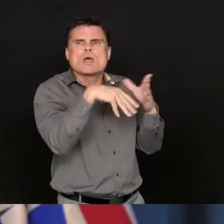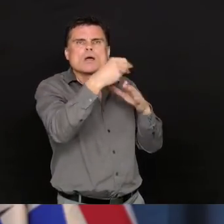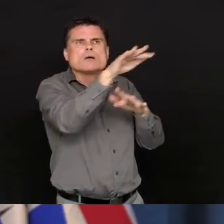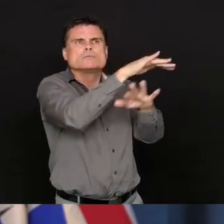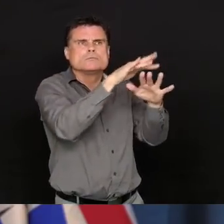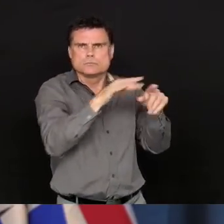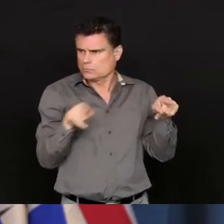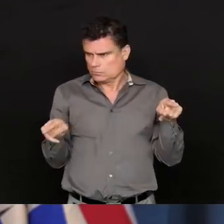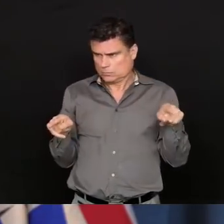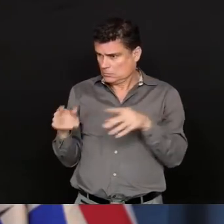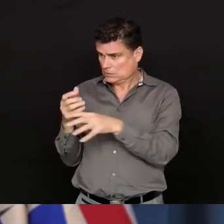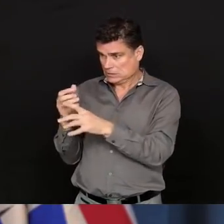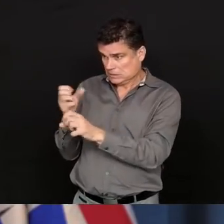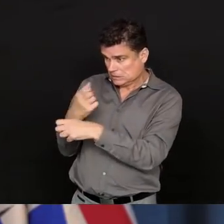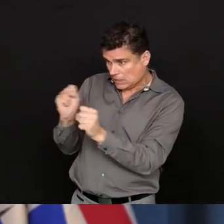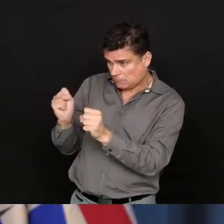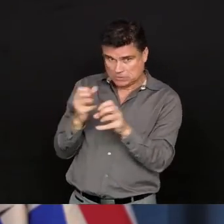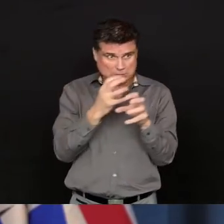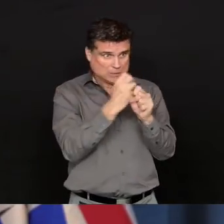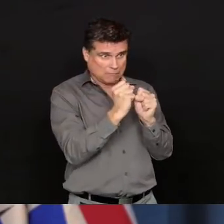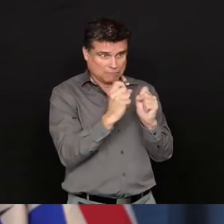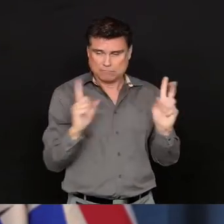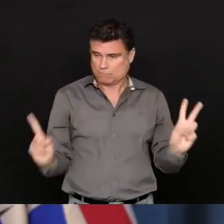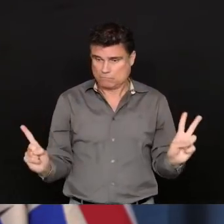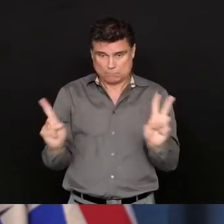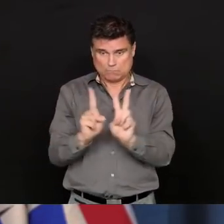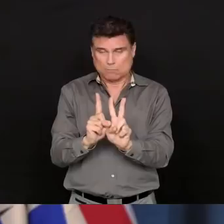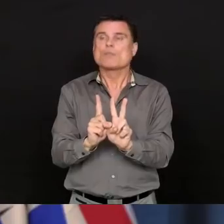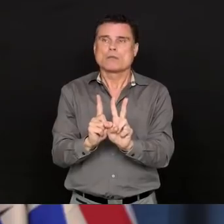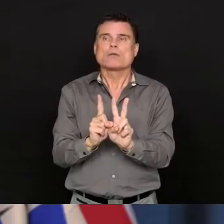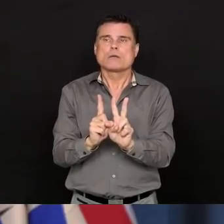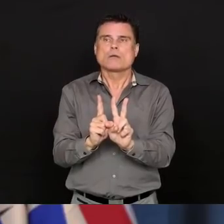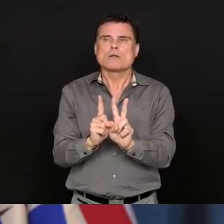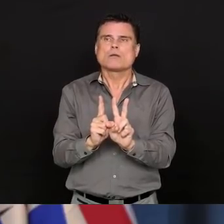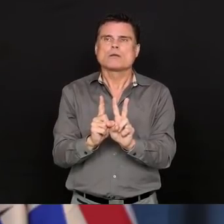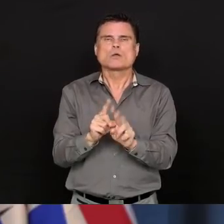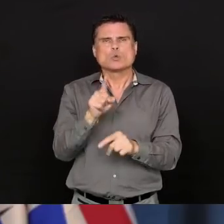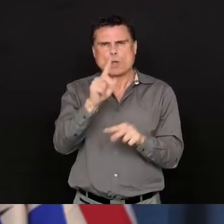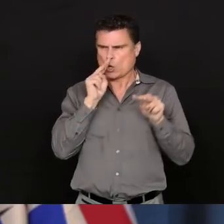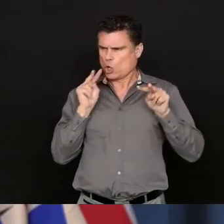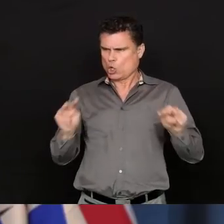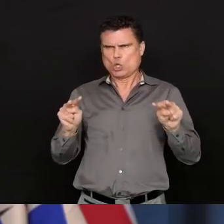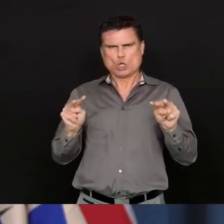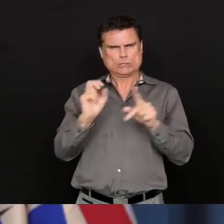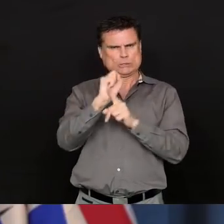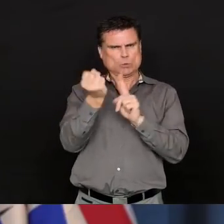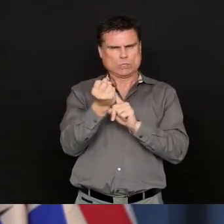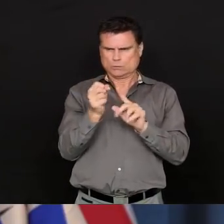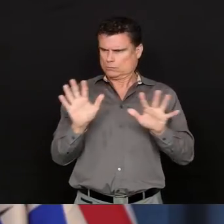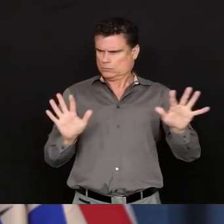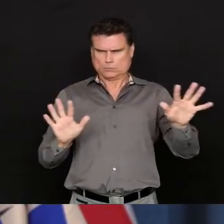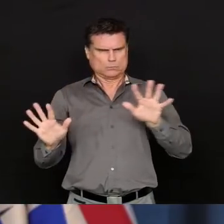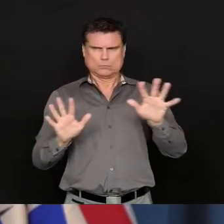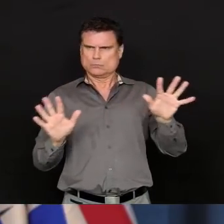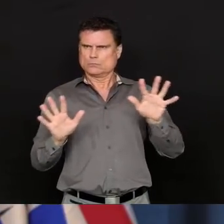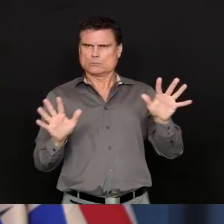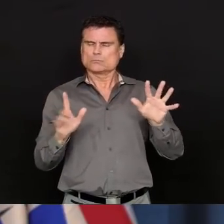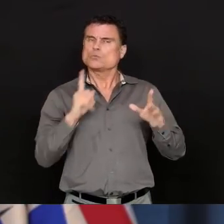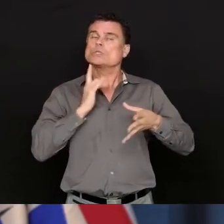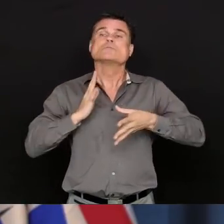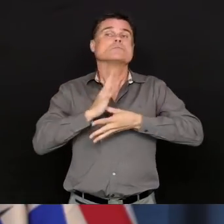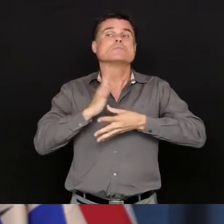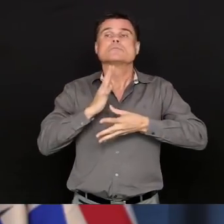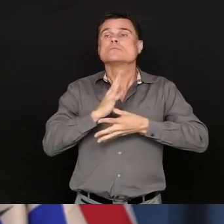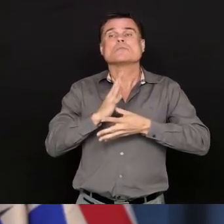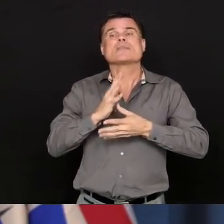our family and then to our grandparents and others who are caring for our children. Next question is from Tanya Fletcher,